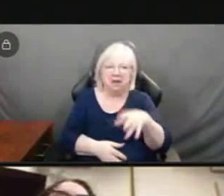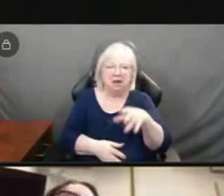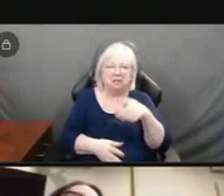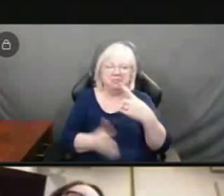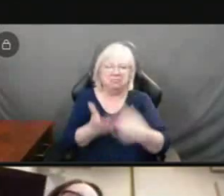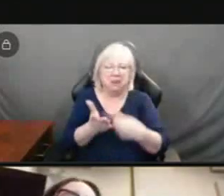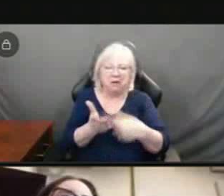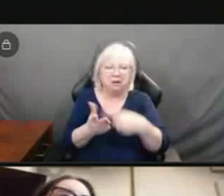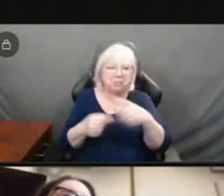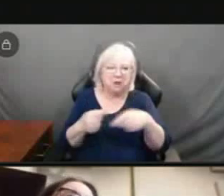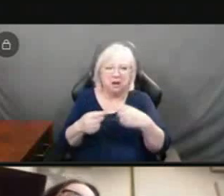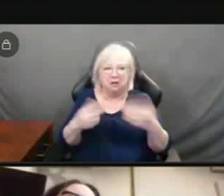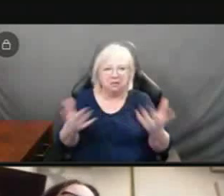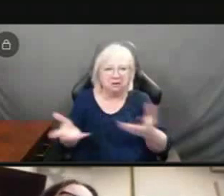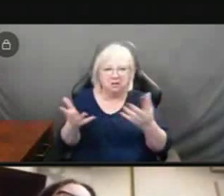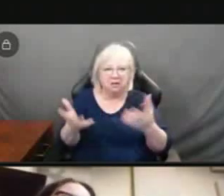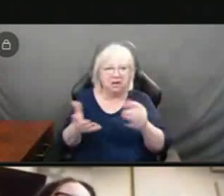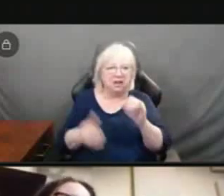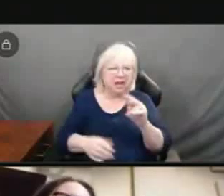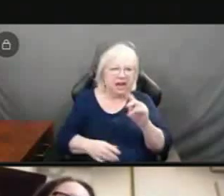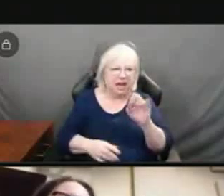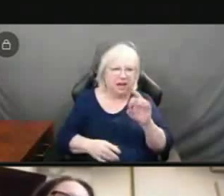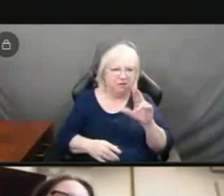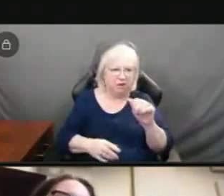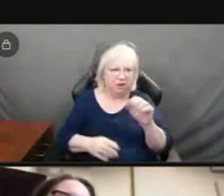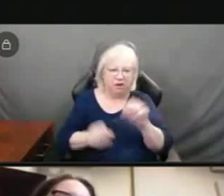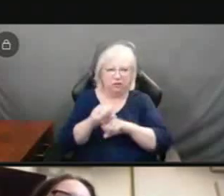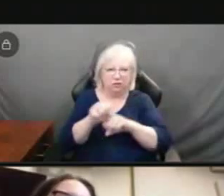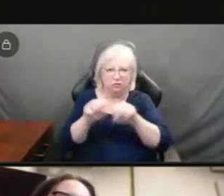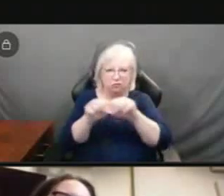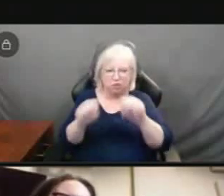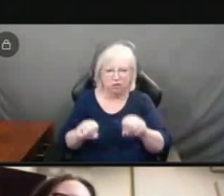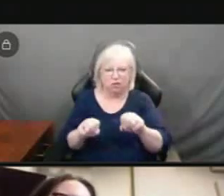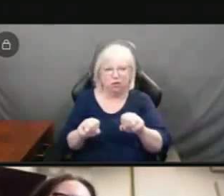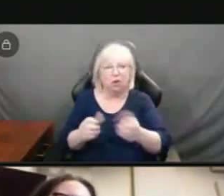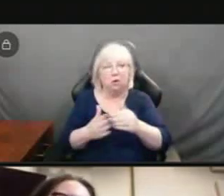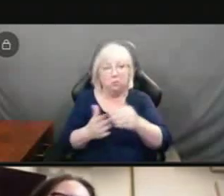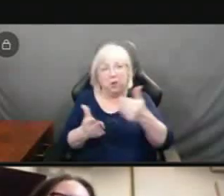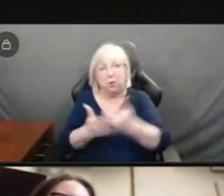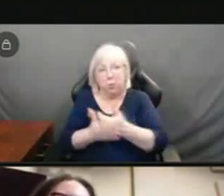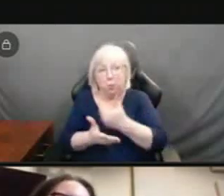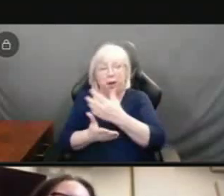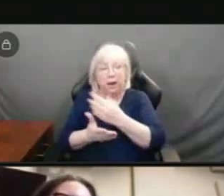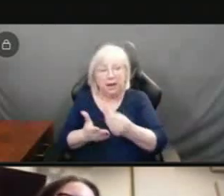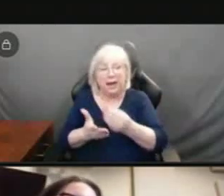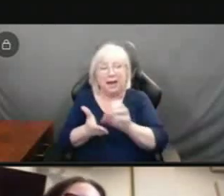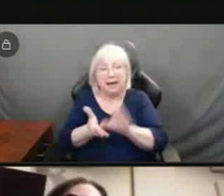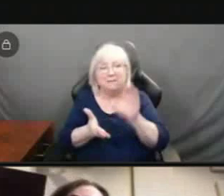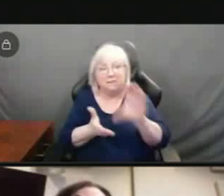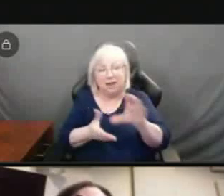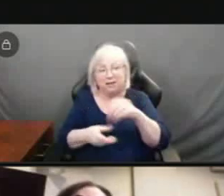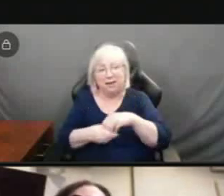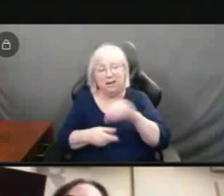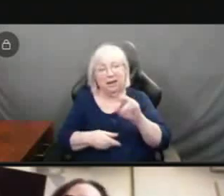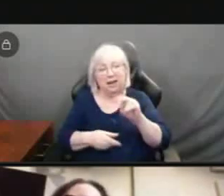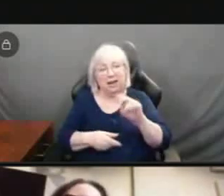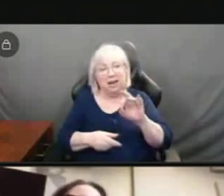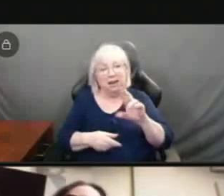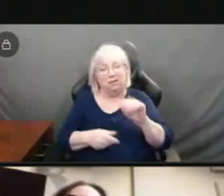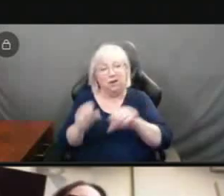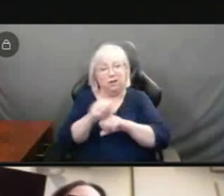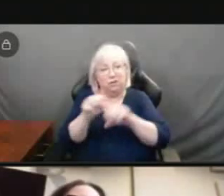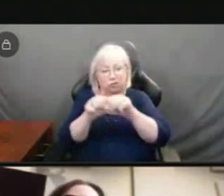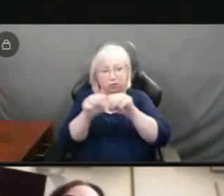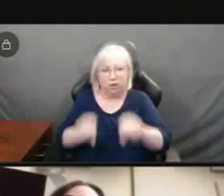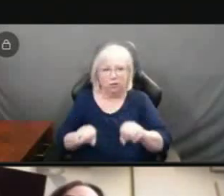about the infrastructure, renewing and investing in infrastructure. When